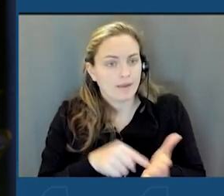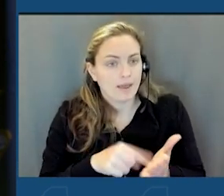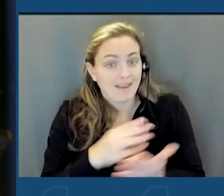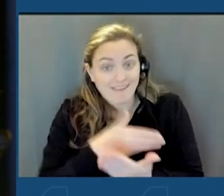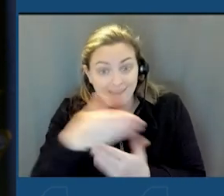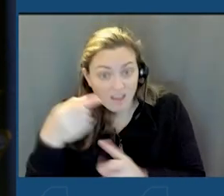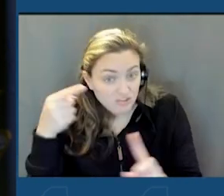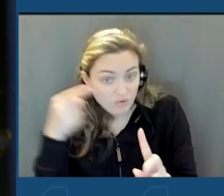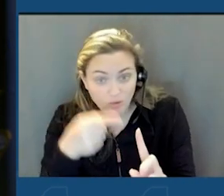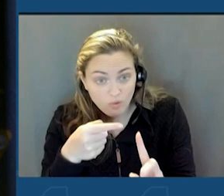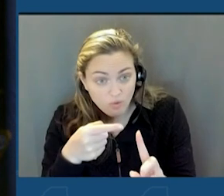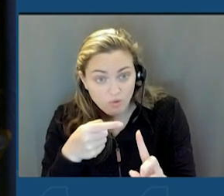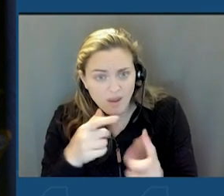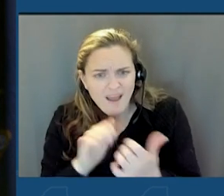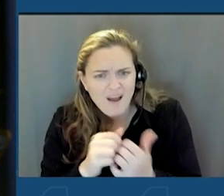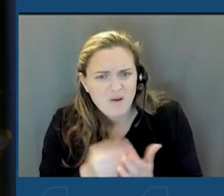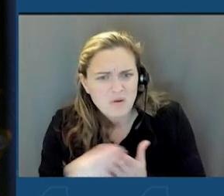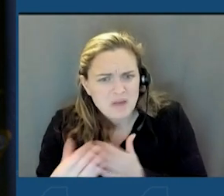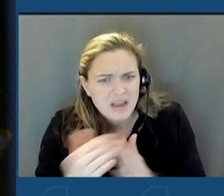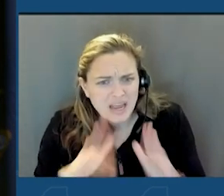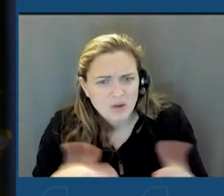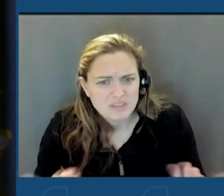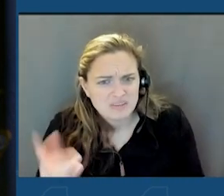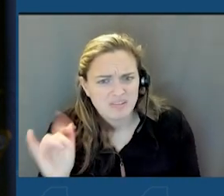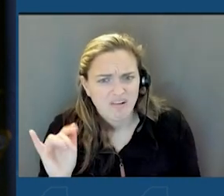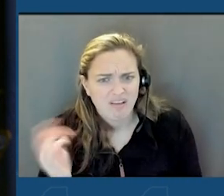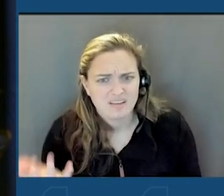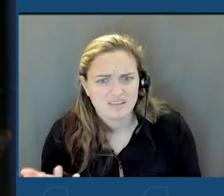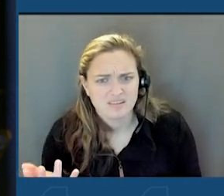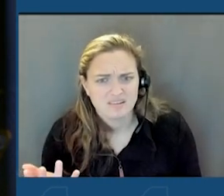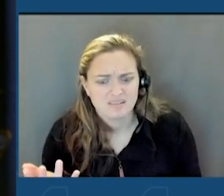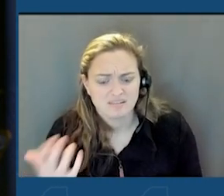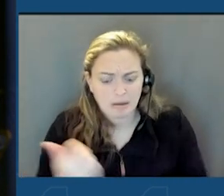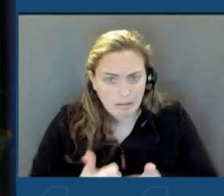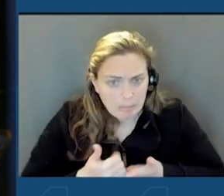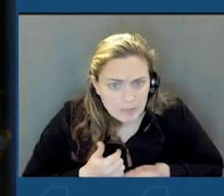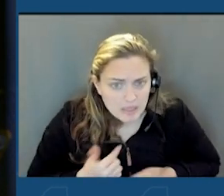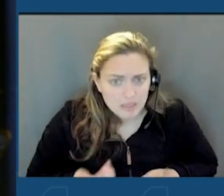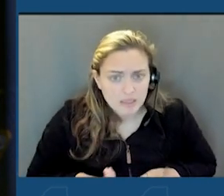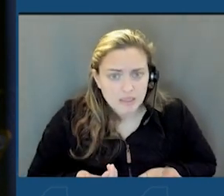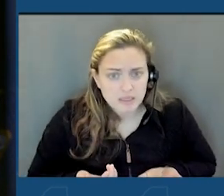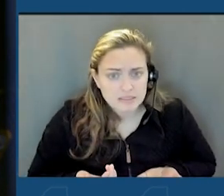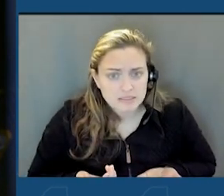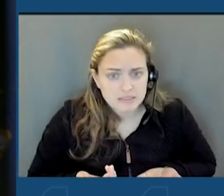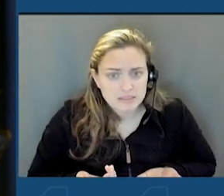is, how do I buy a house here on Long Island? Can you help me with that?